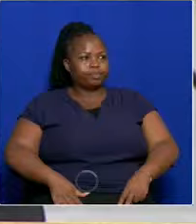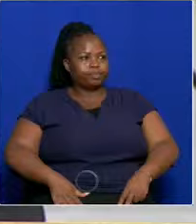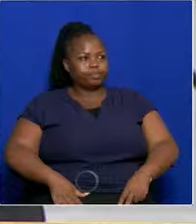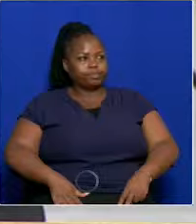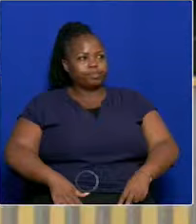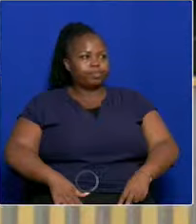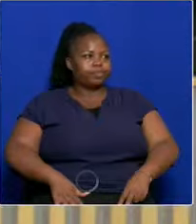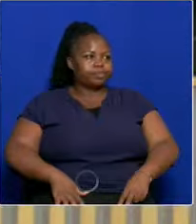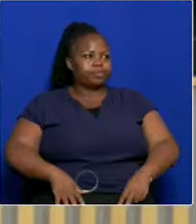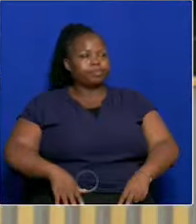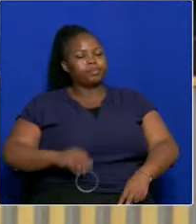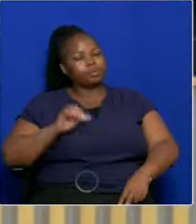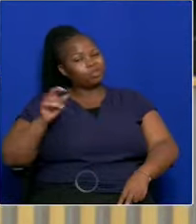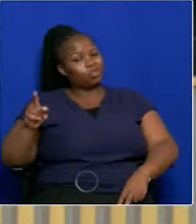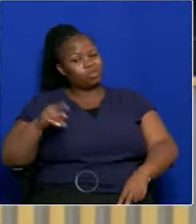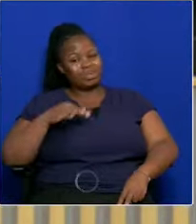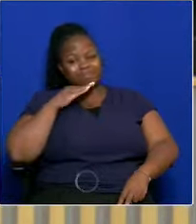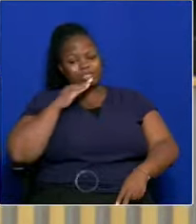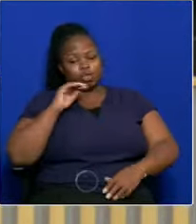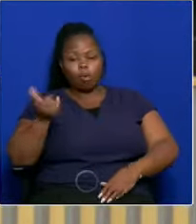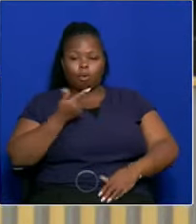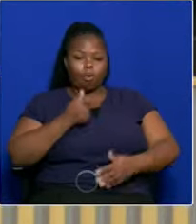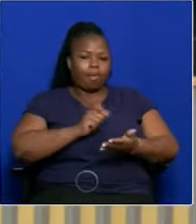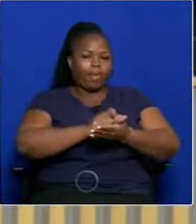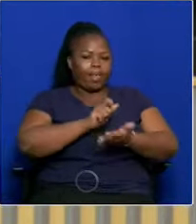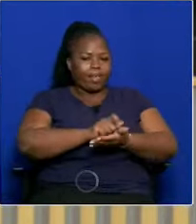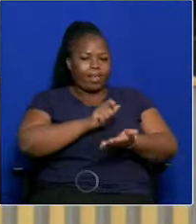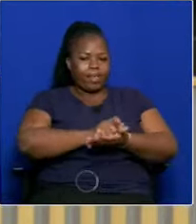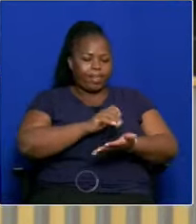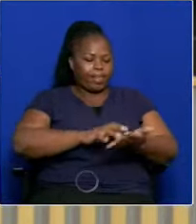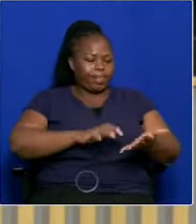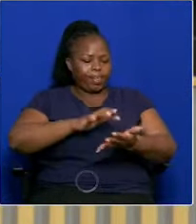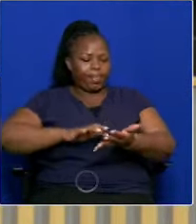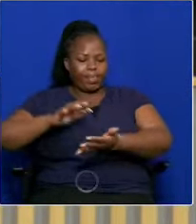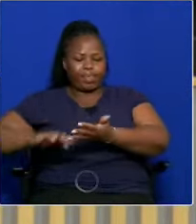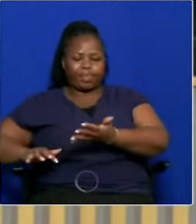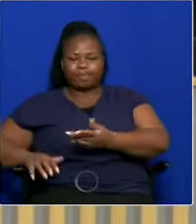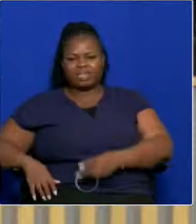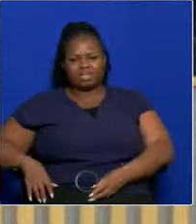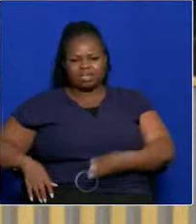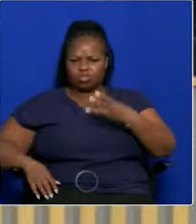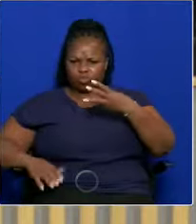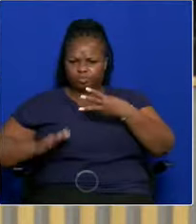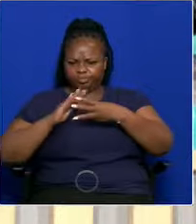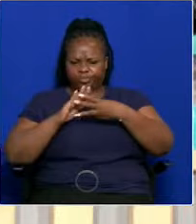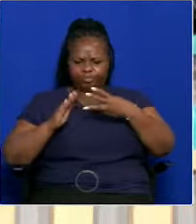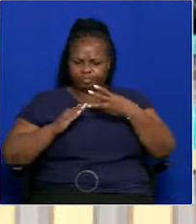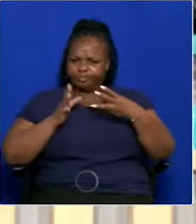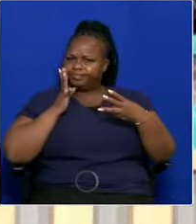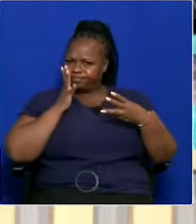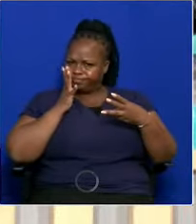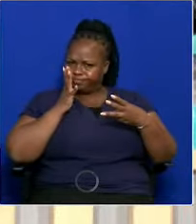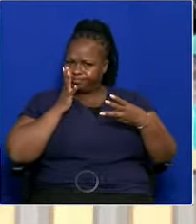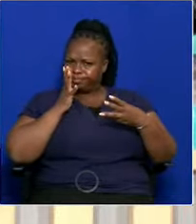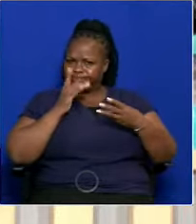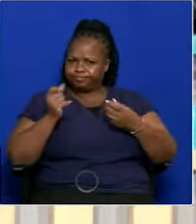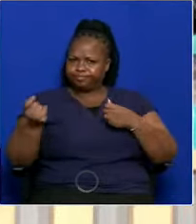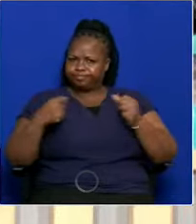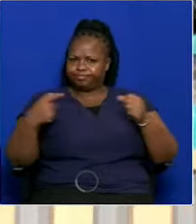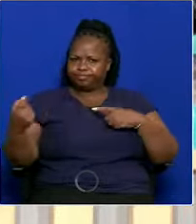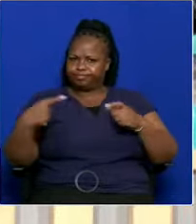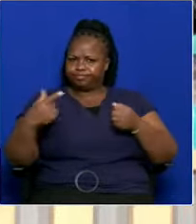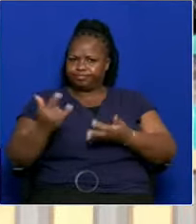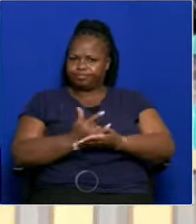the articles about all the generals, these are the generals that appear predominantly in your chats with Sergeant